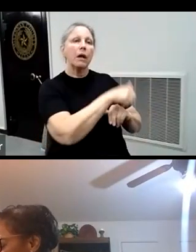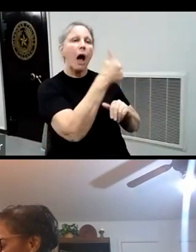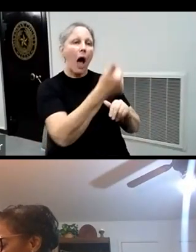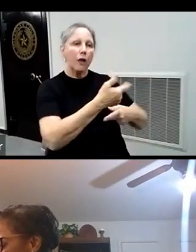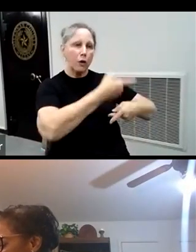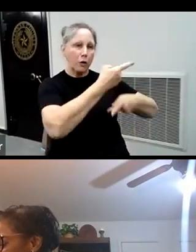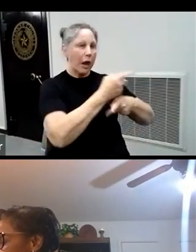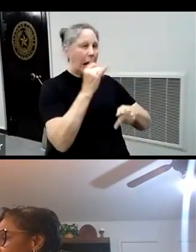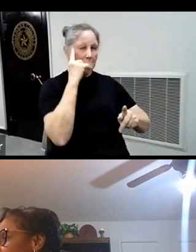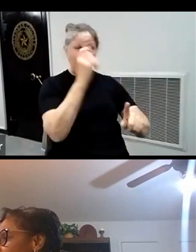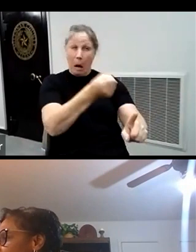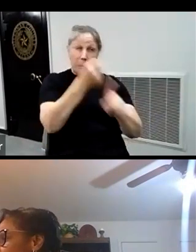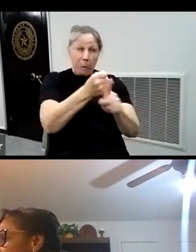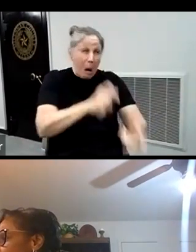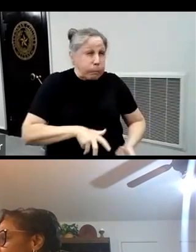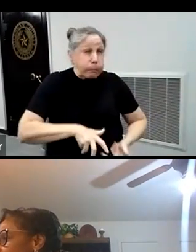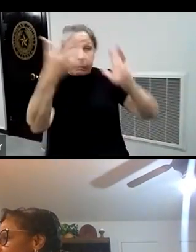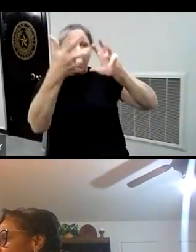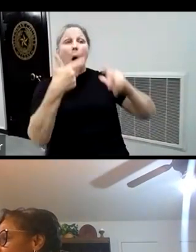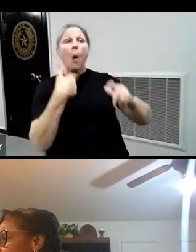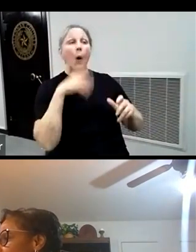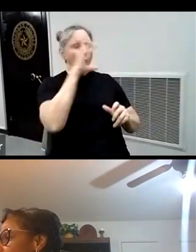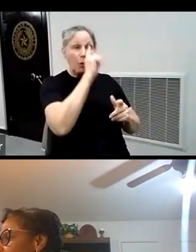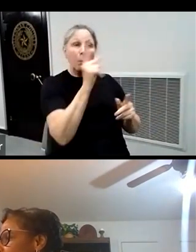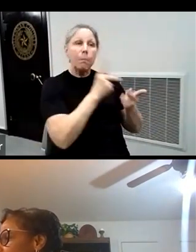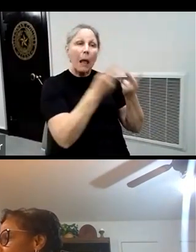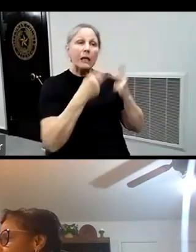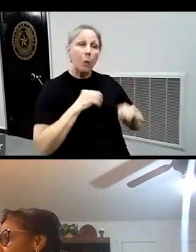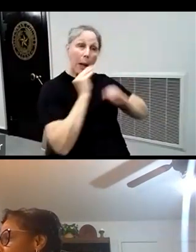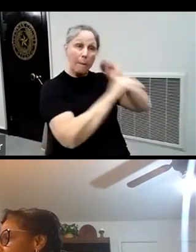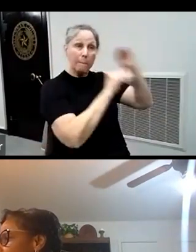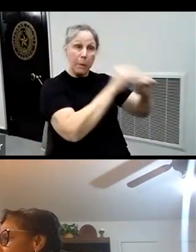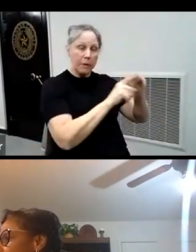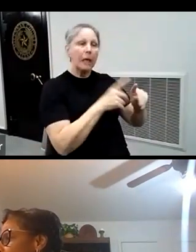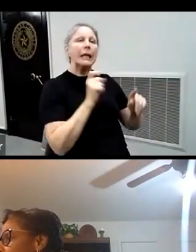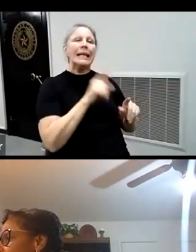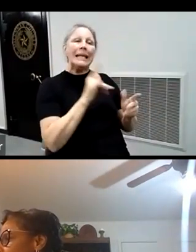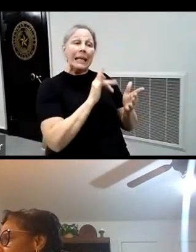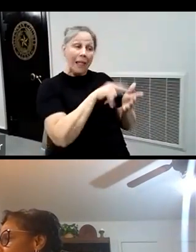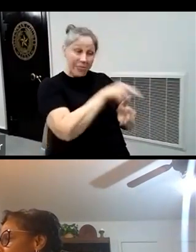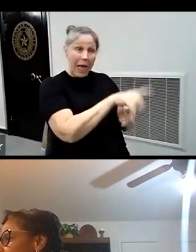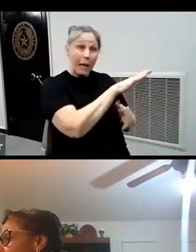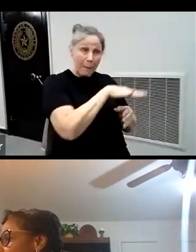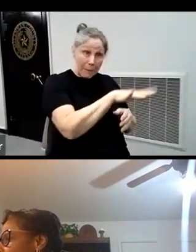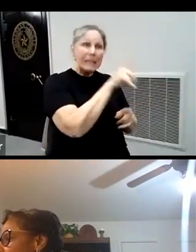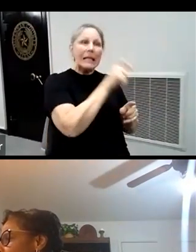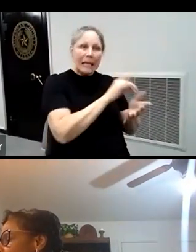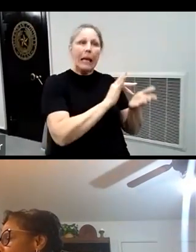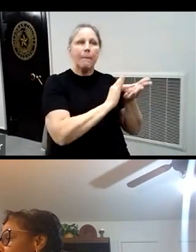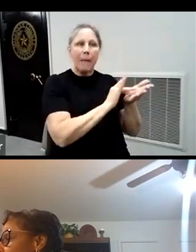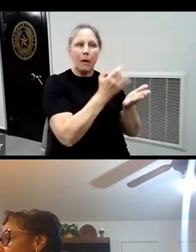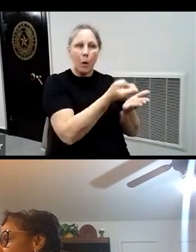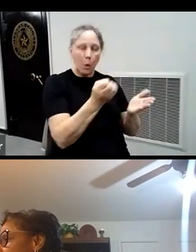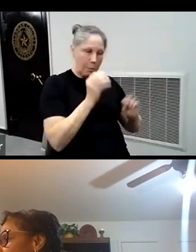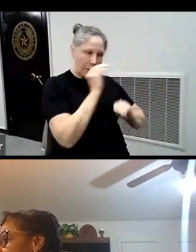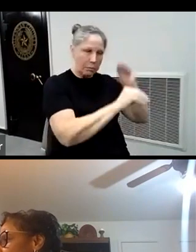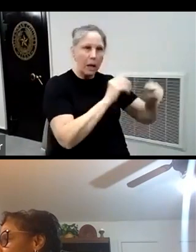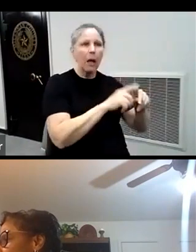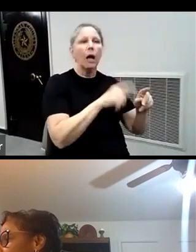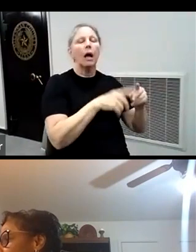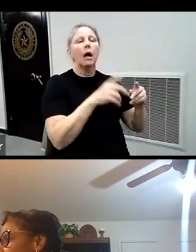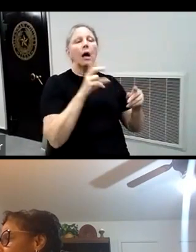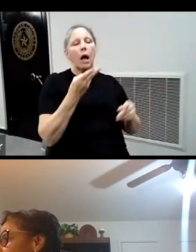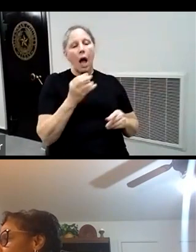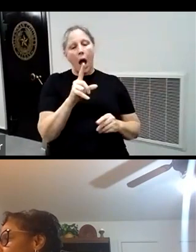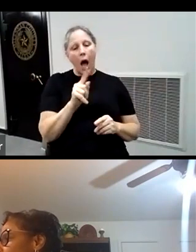case scenario starts to happen. And there are some medical supplies that are needed for that alternate care site. With Hot Rack doing a lot